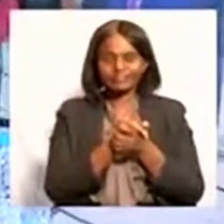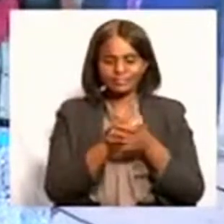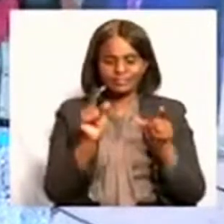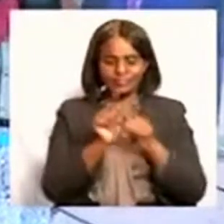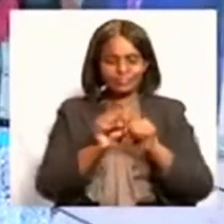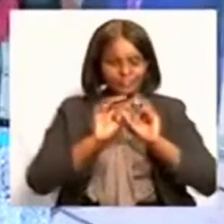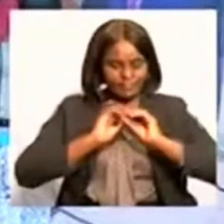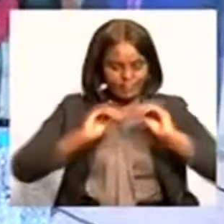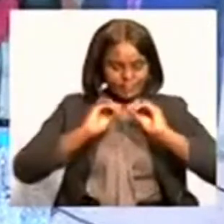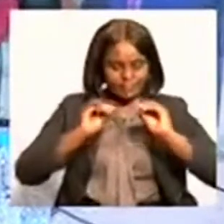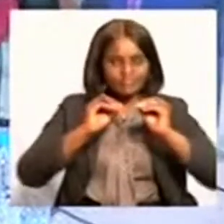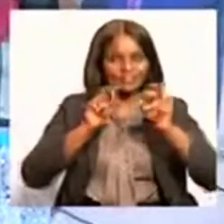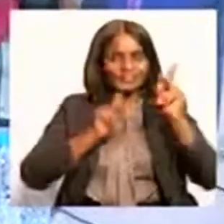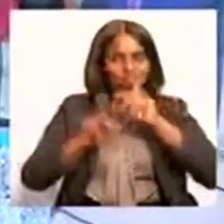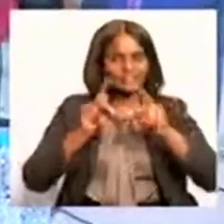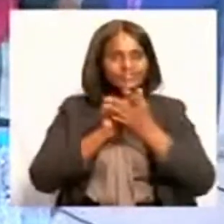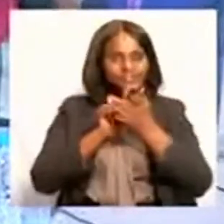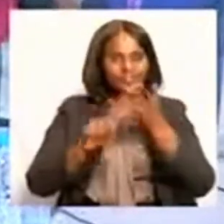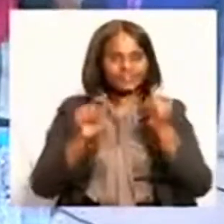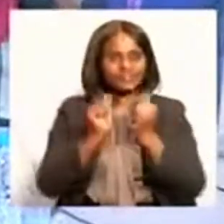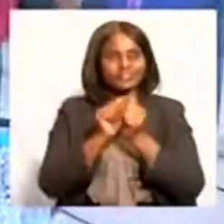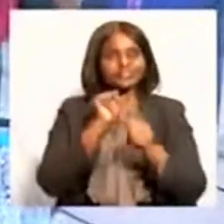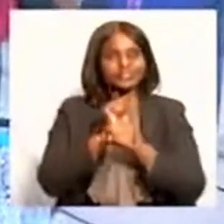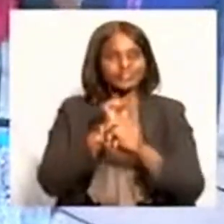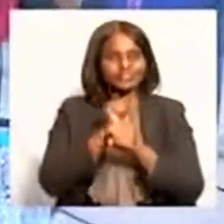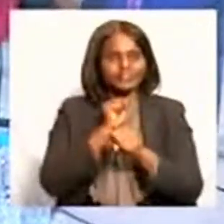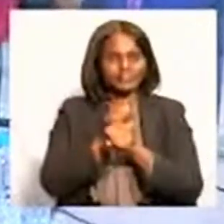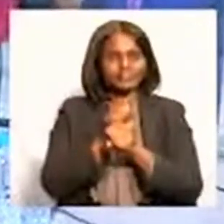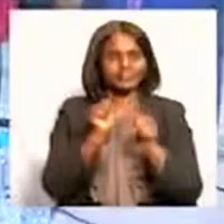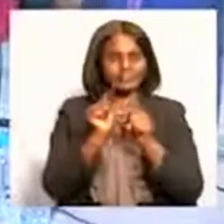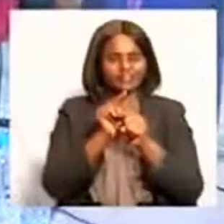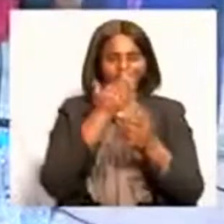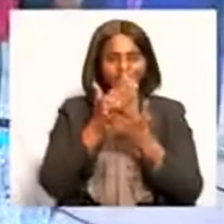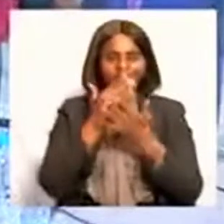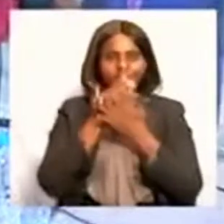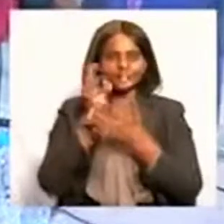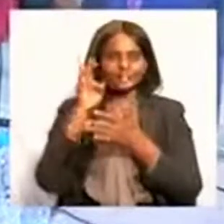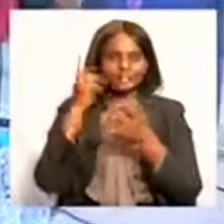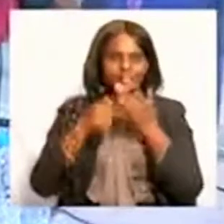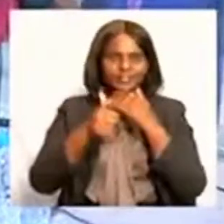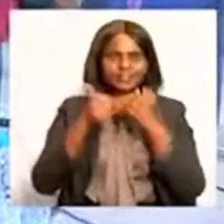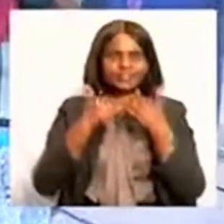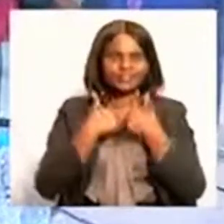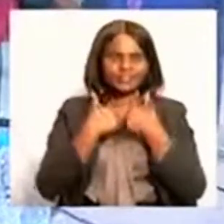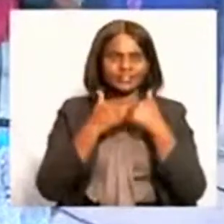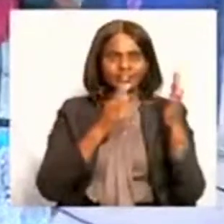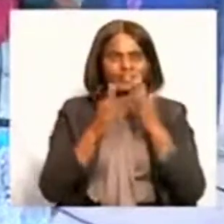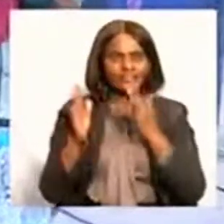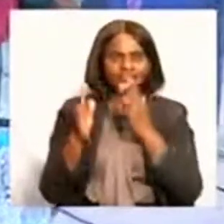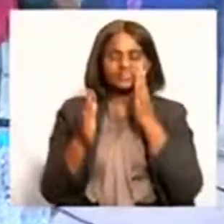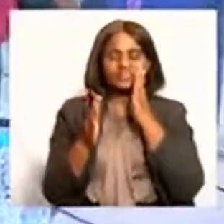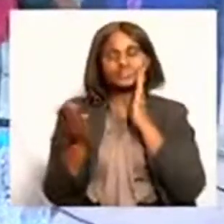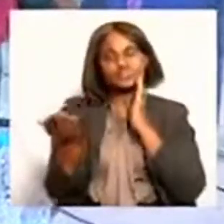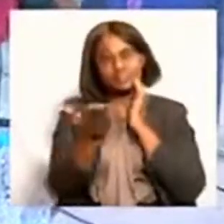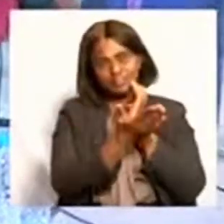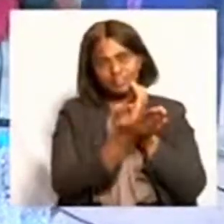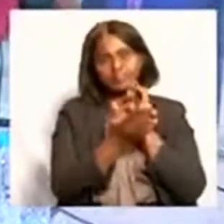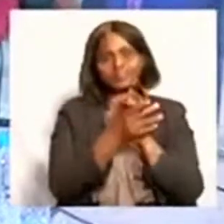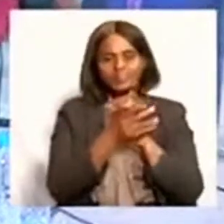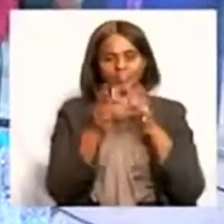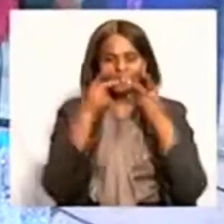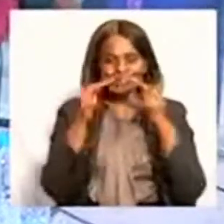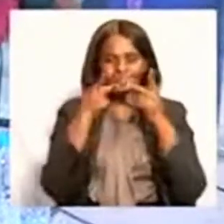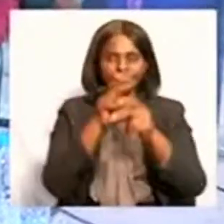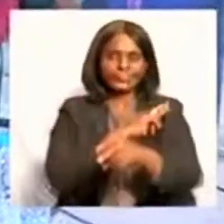instill public confidence with regards to operations and the goodwill that you intend for the execution of